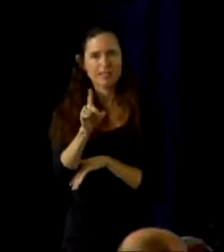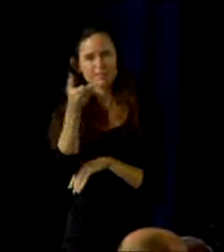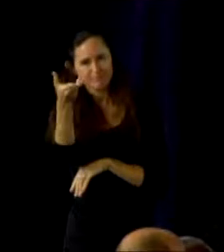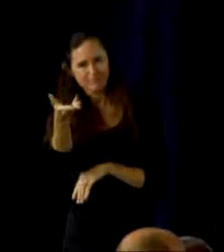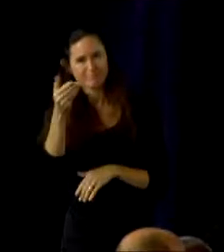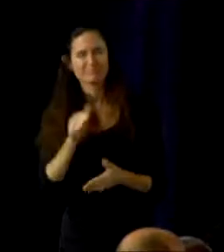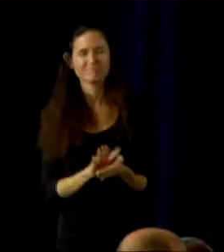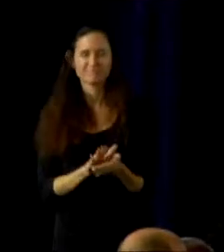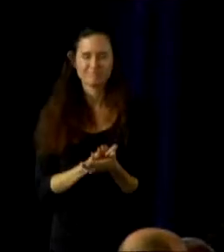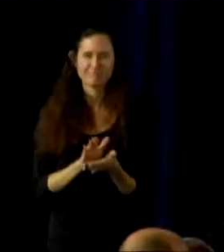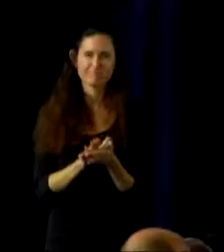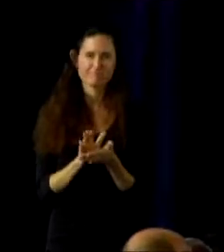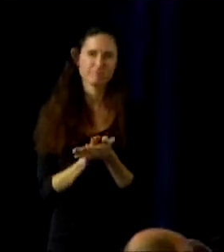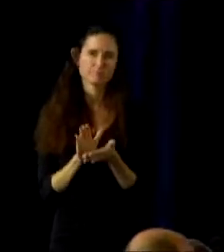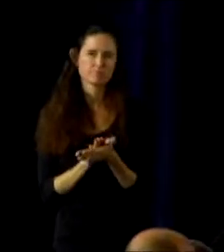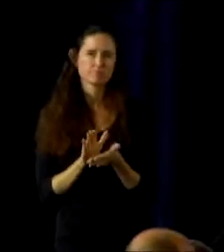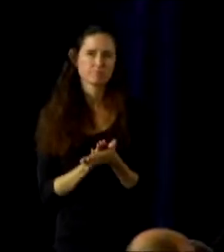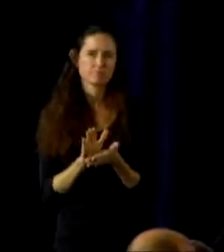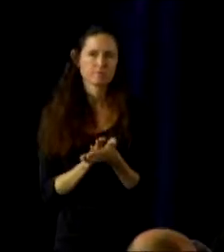Thanks, Terry.